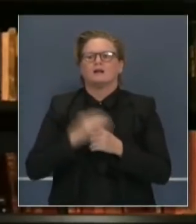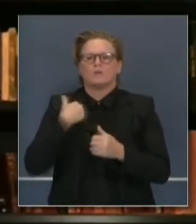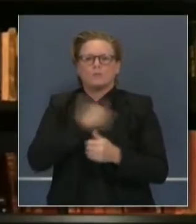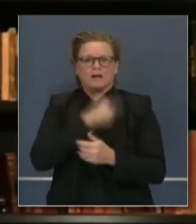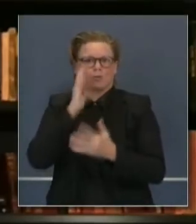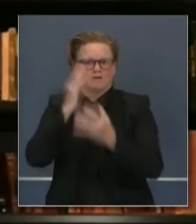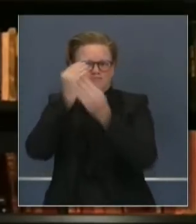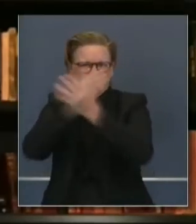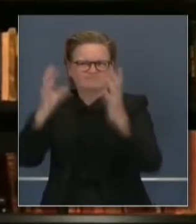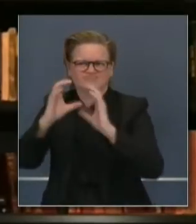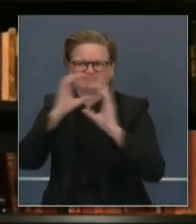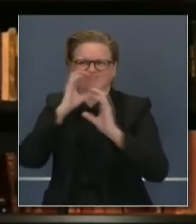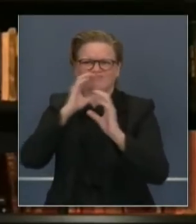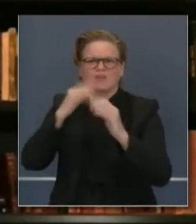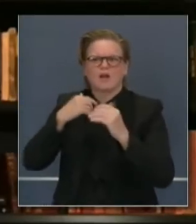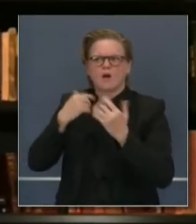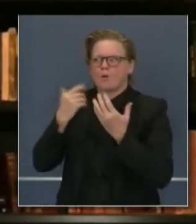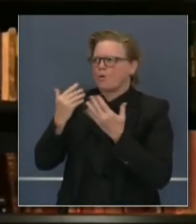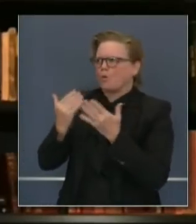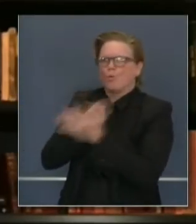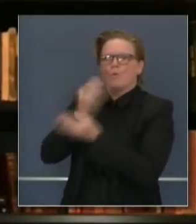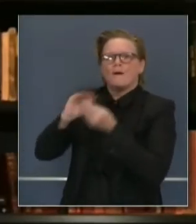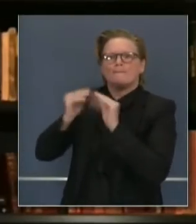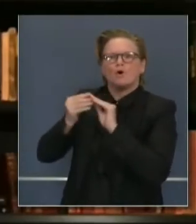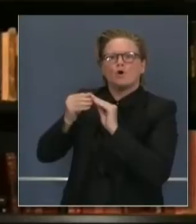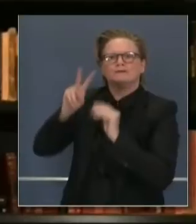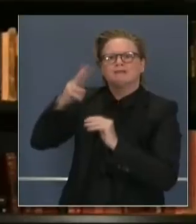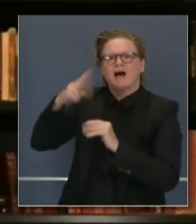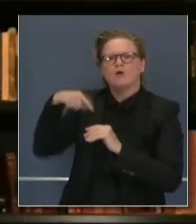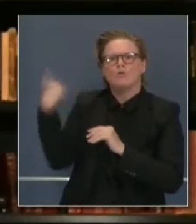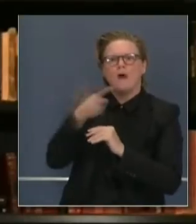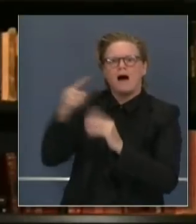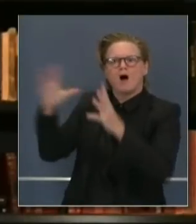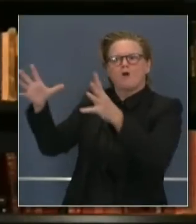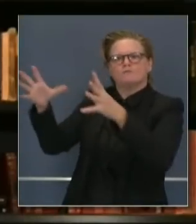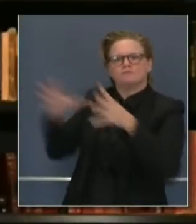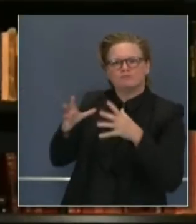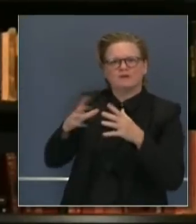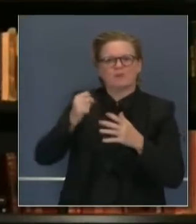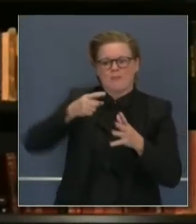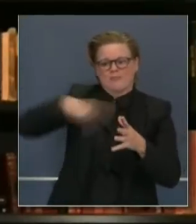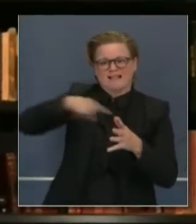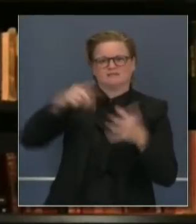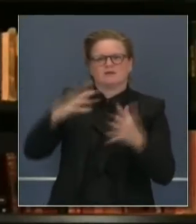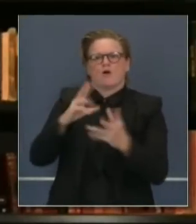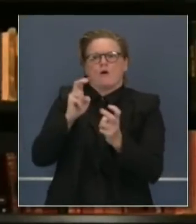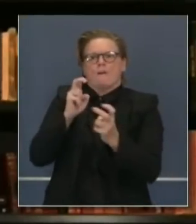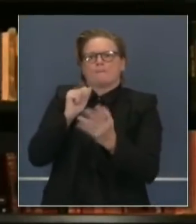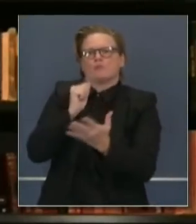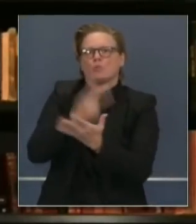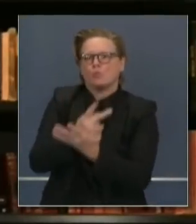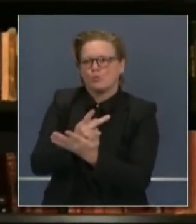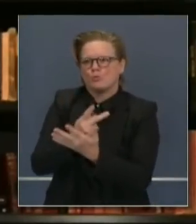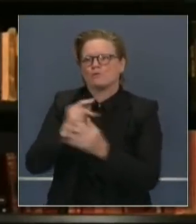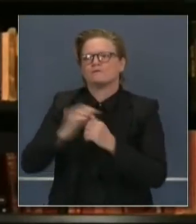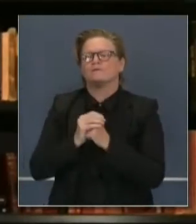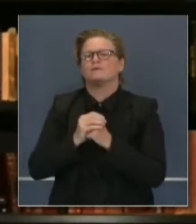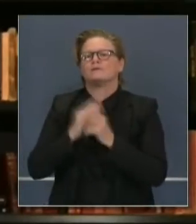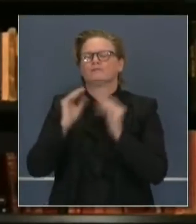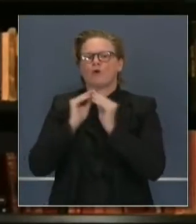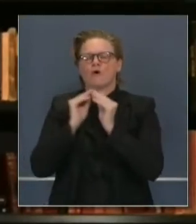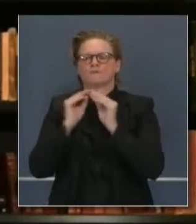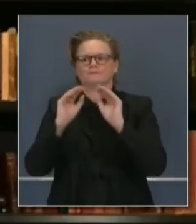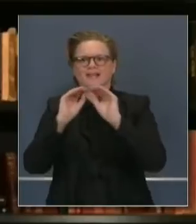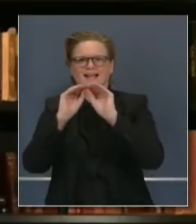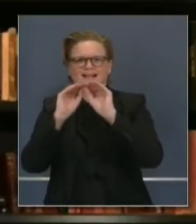very transparent way. Moderna, still waiting for approval. Once they have approval as well, they will have more clarity in terms of the availability of